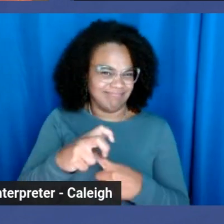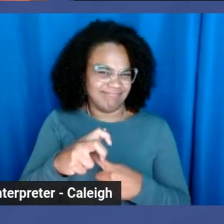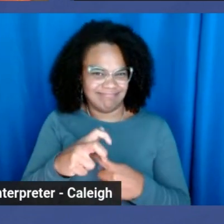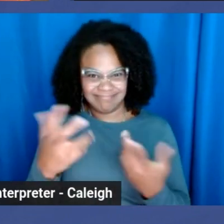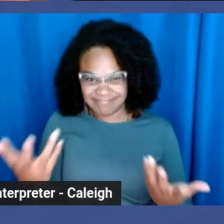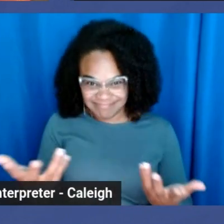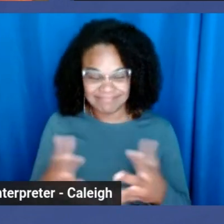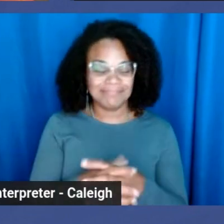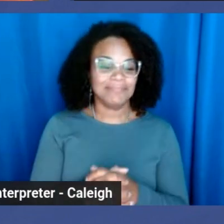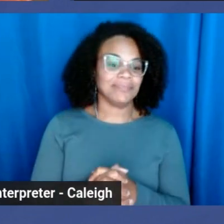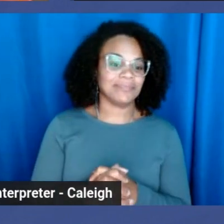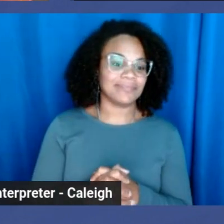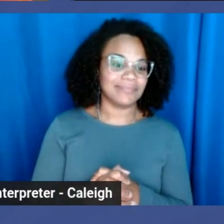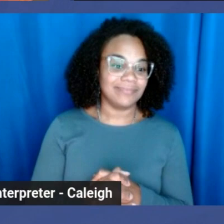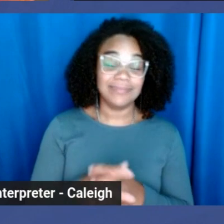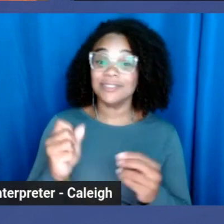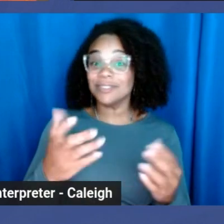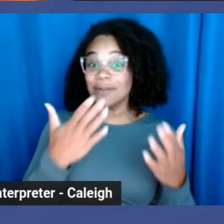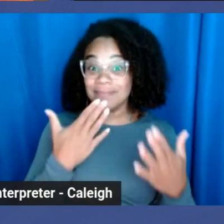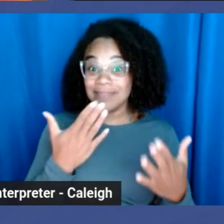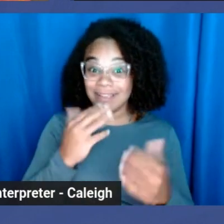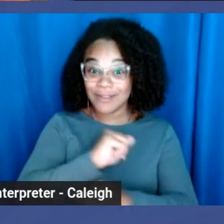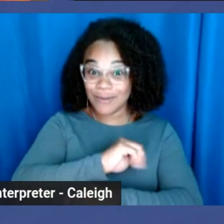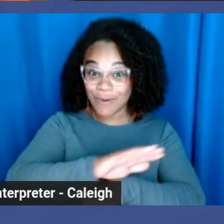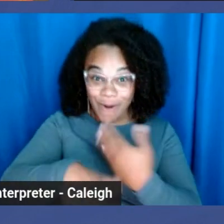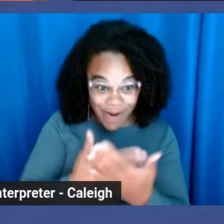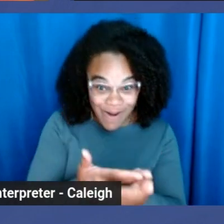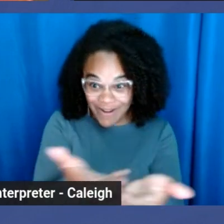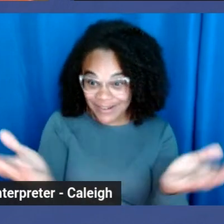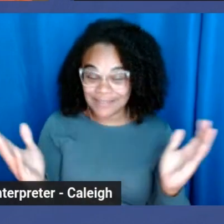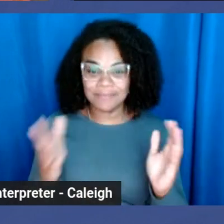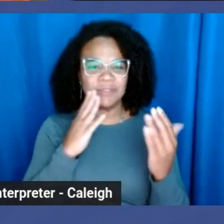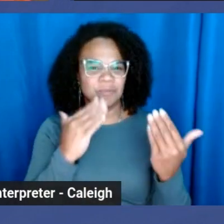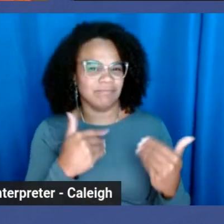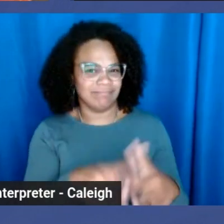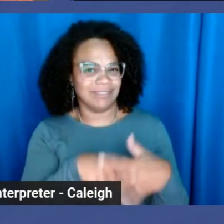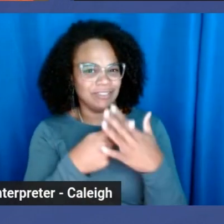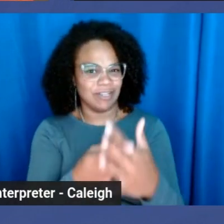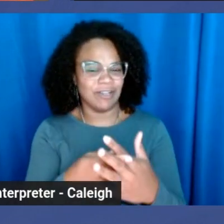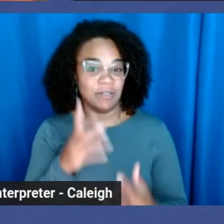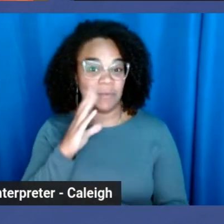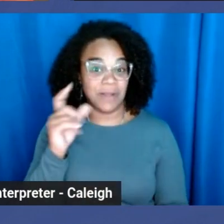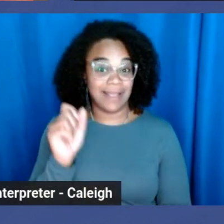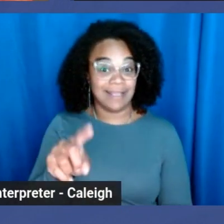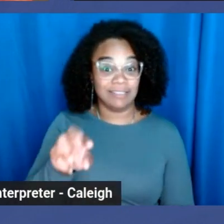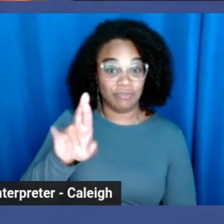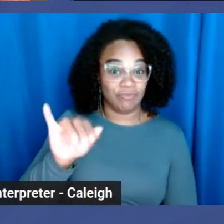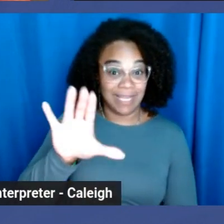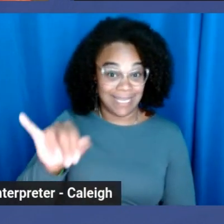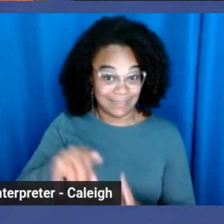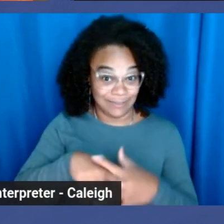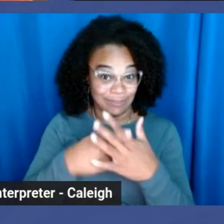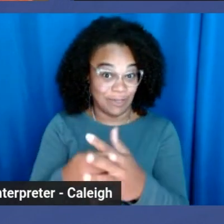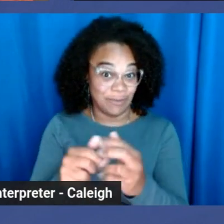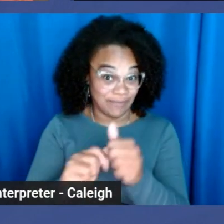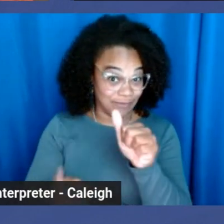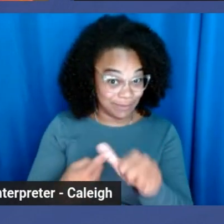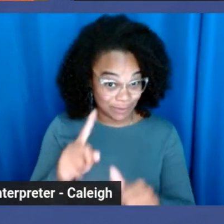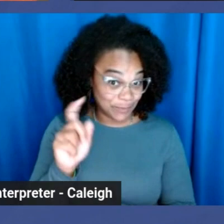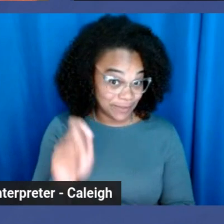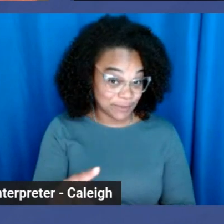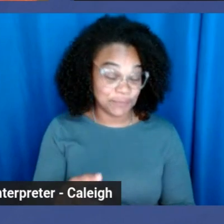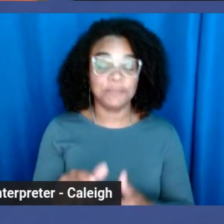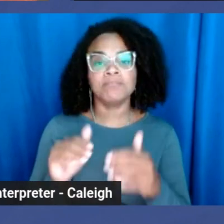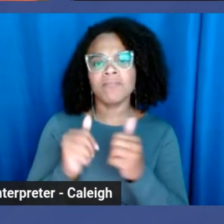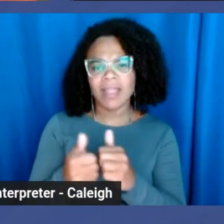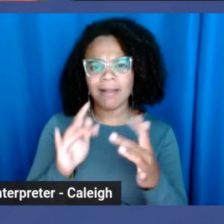is. So thank you all. We're going to dive right in. Ricky, I'm going to ask you to kick us off with our first question, and that is, how has